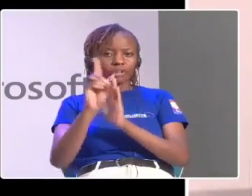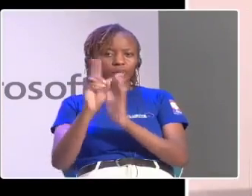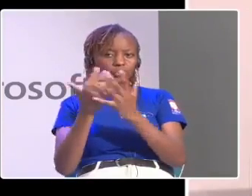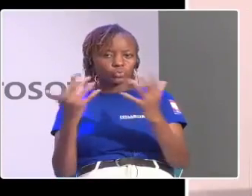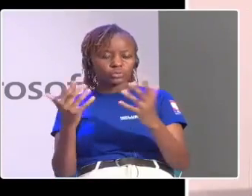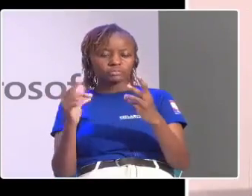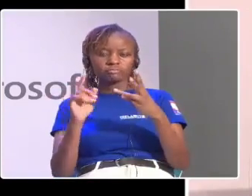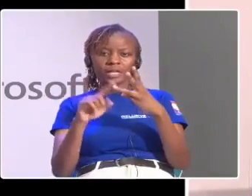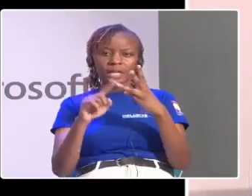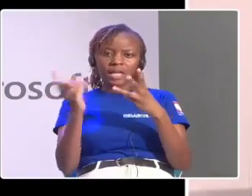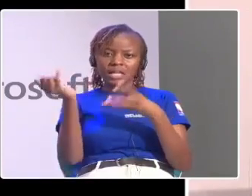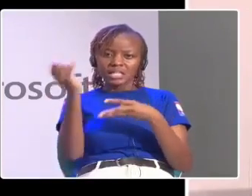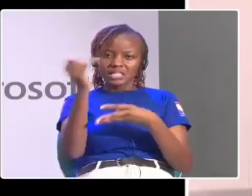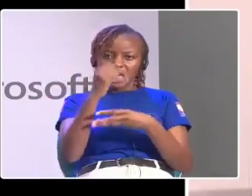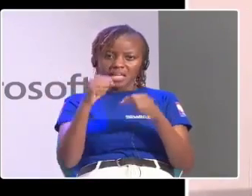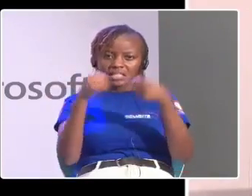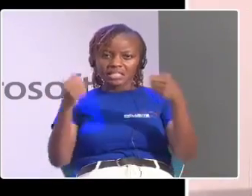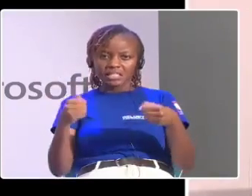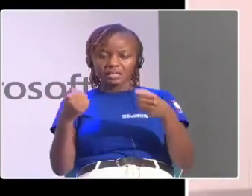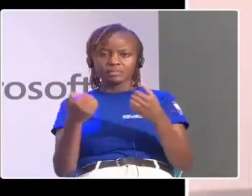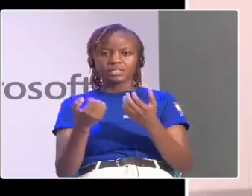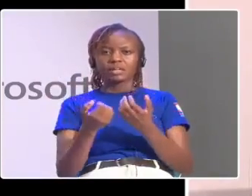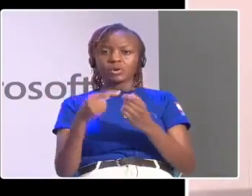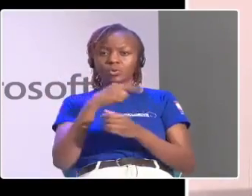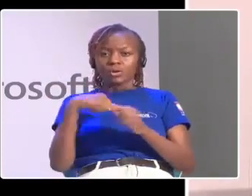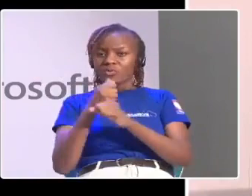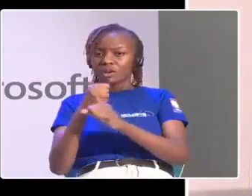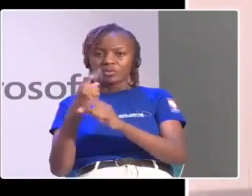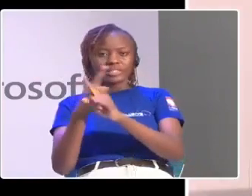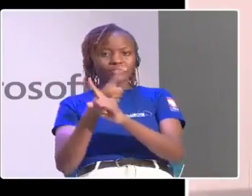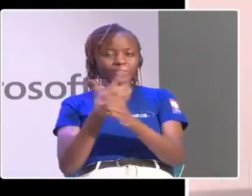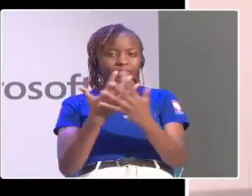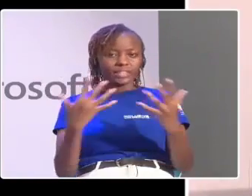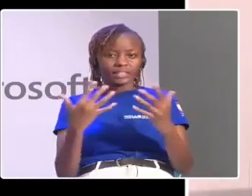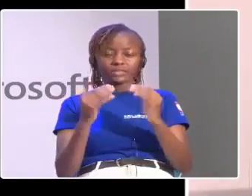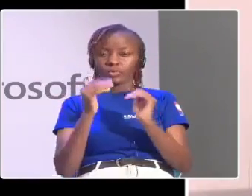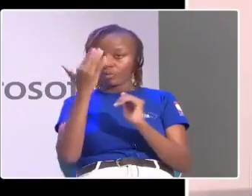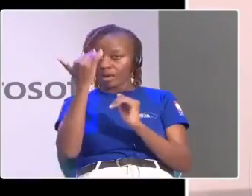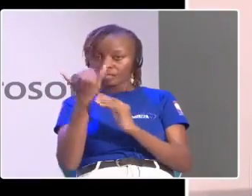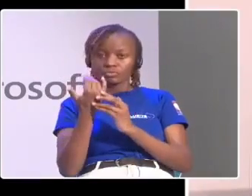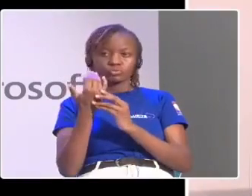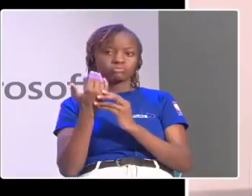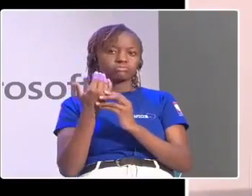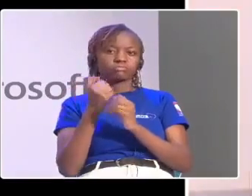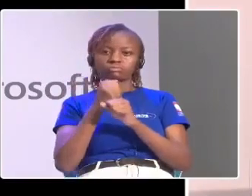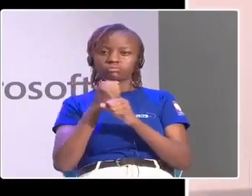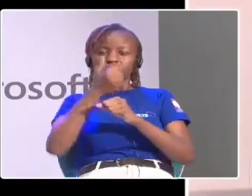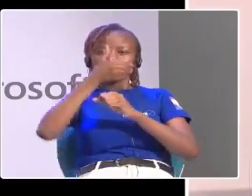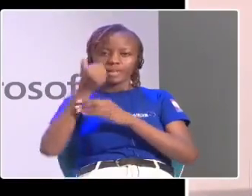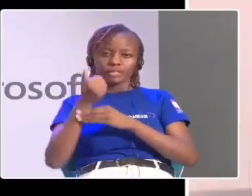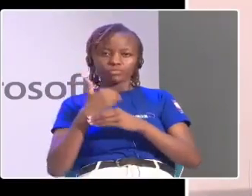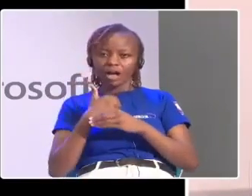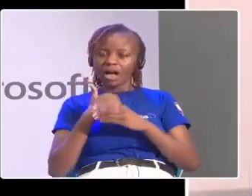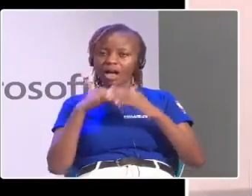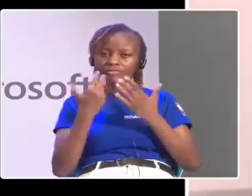on design systems and platforms. There's lots and lots of different things that we're doing centrally to try to best support the product teams